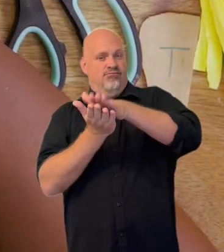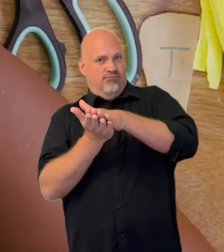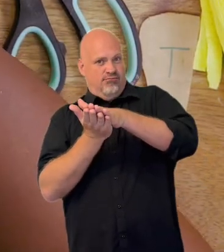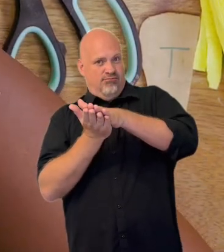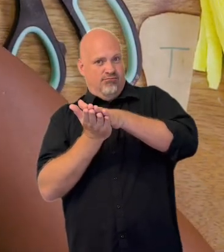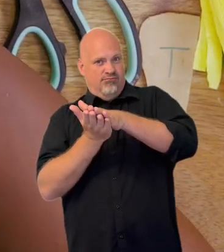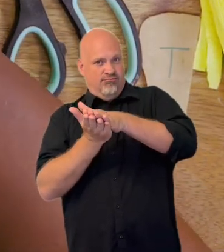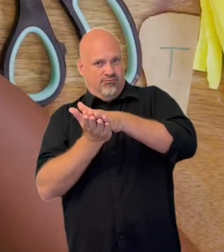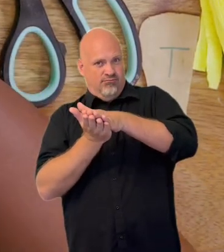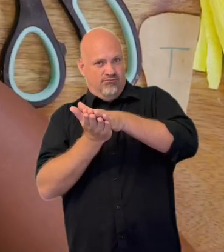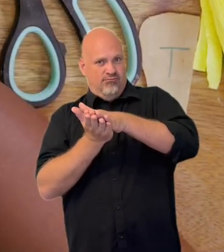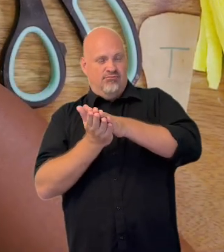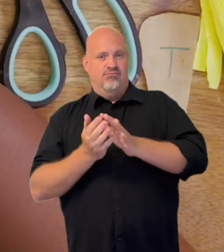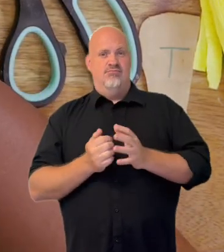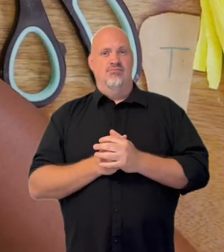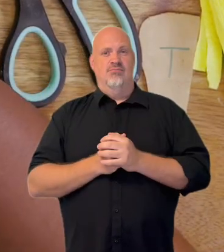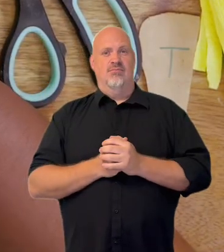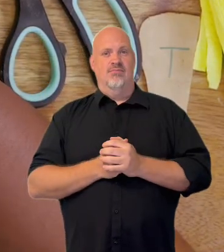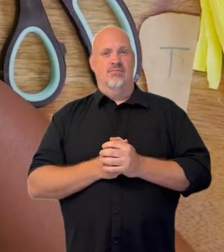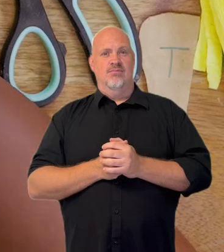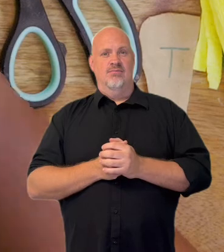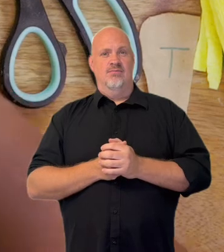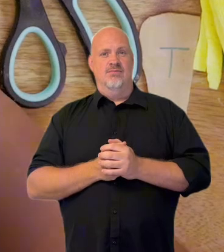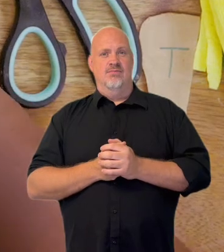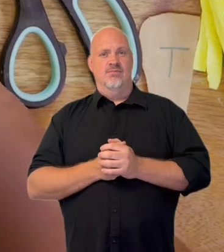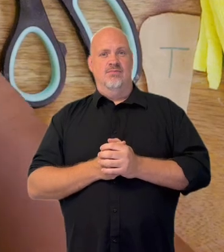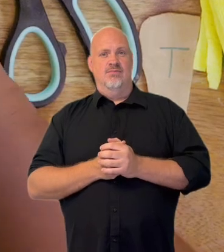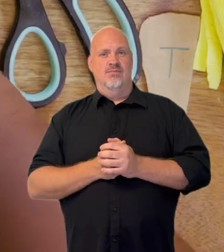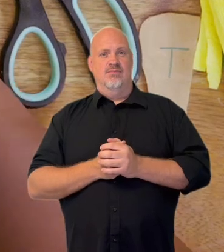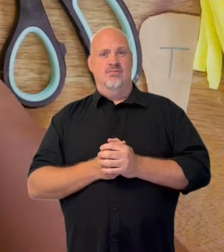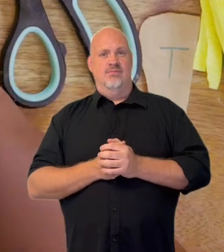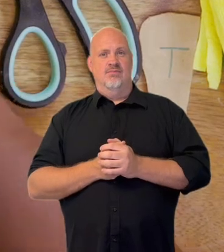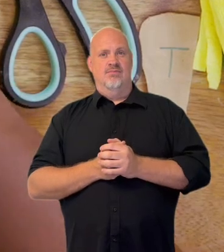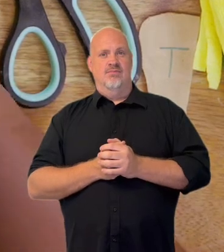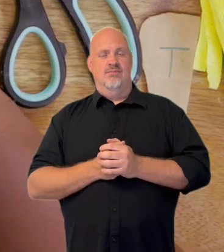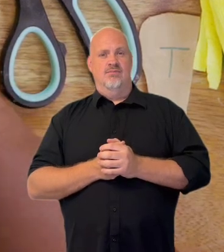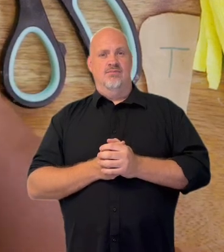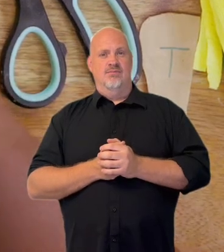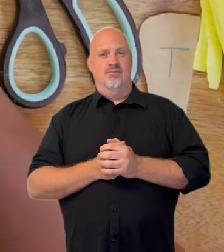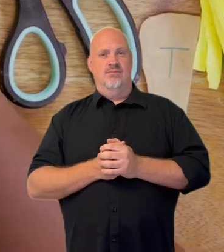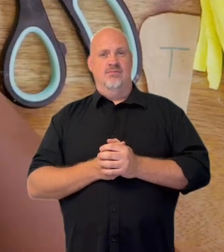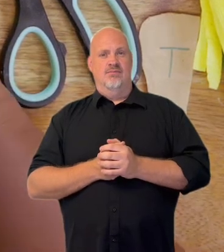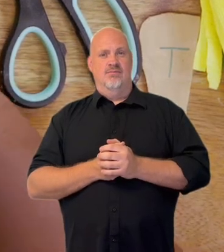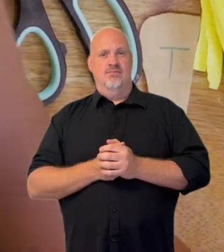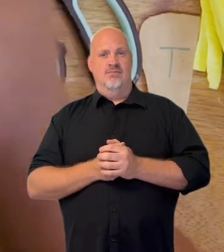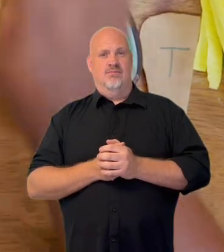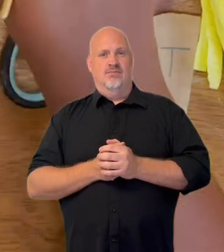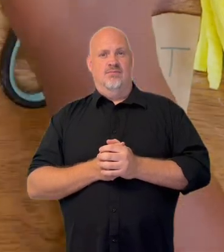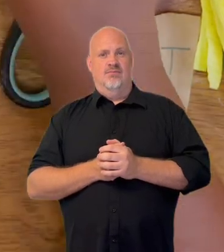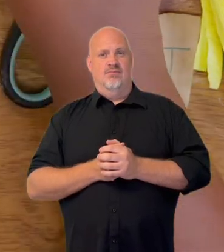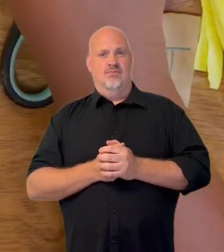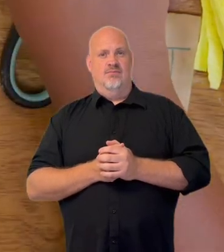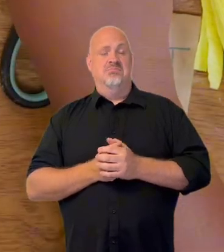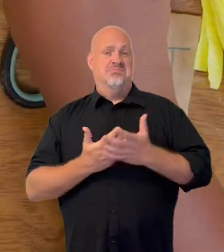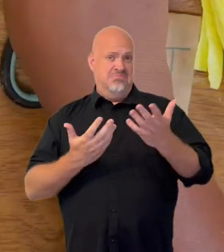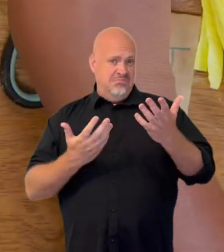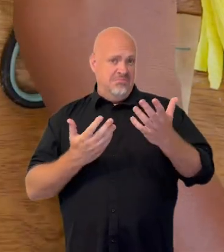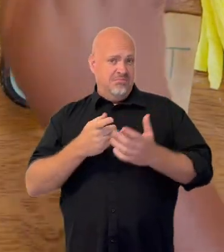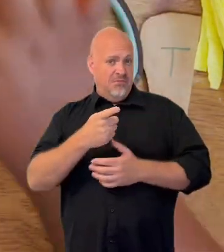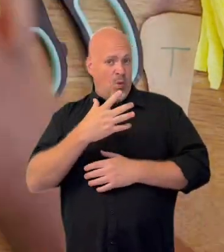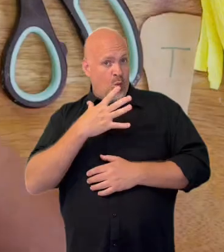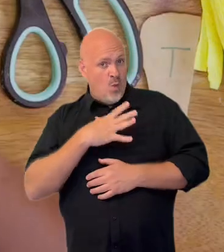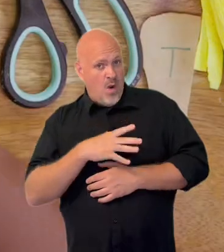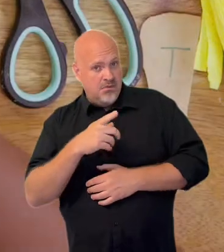And if you want, you can also draw on some of the little lines of a leaf. Wait for that to dry so it's a little bit